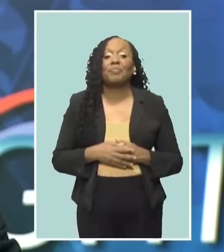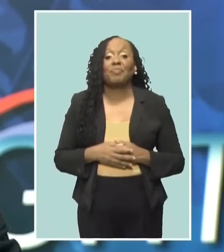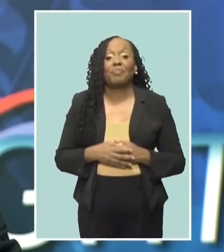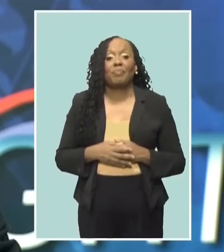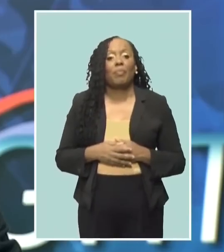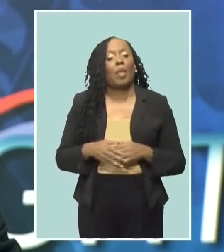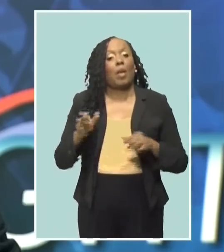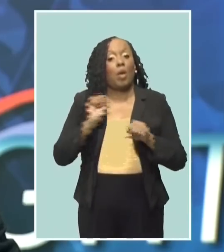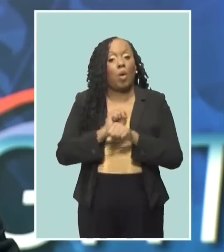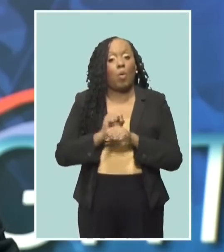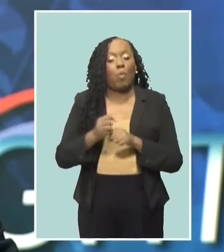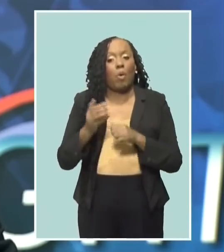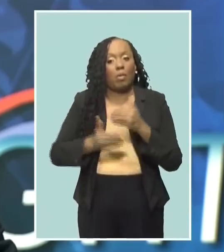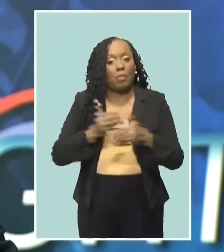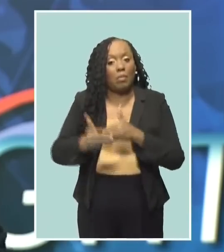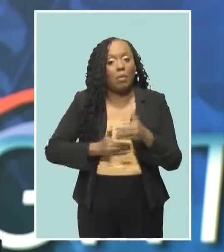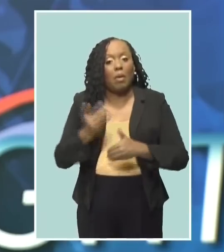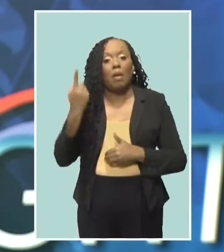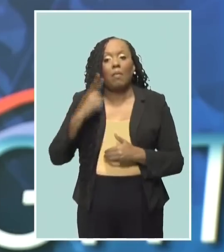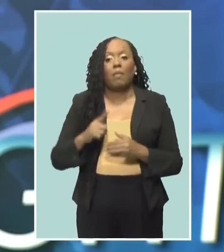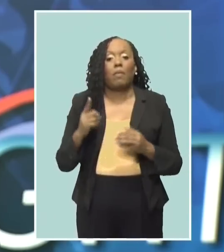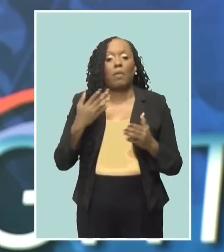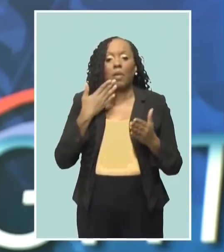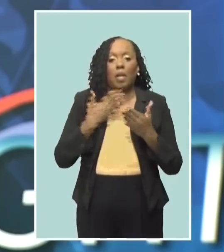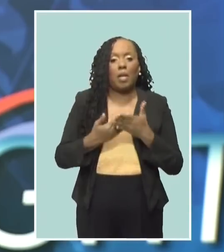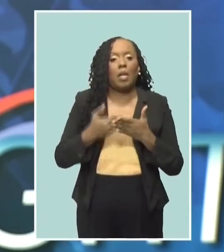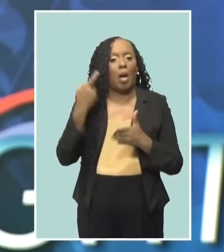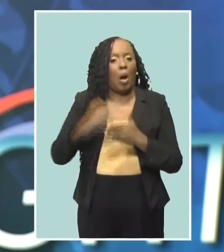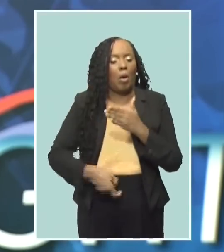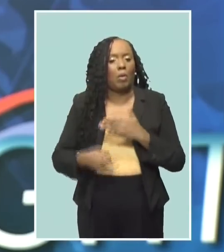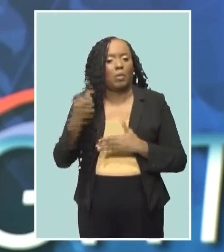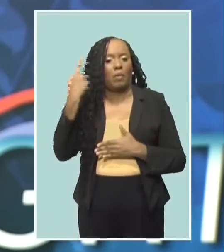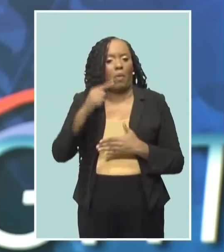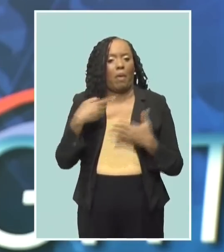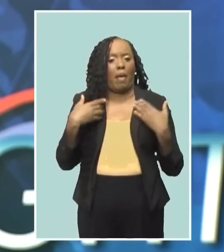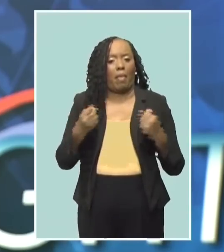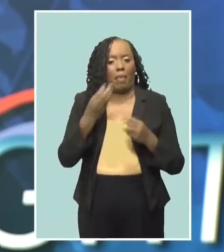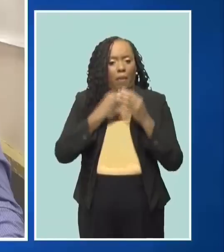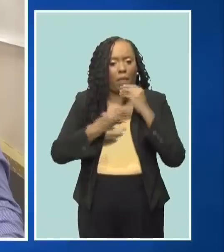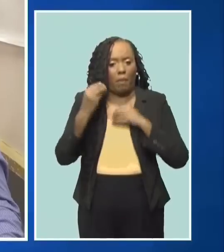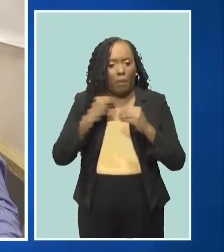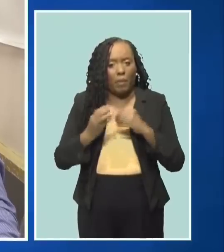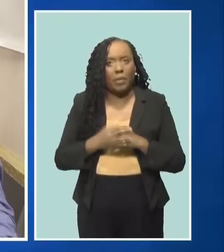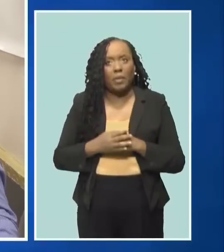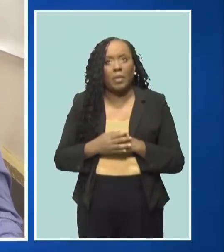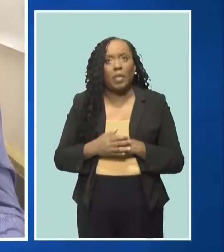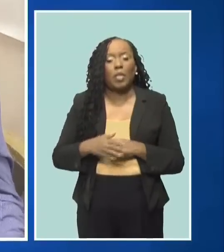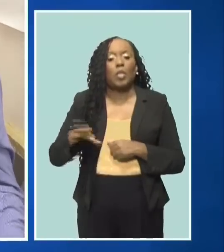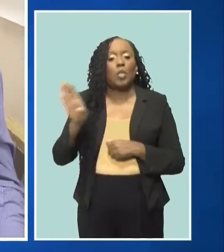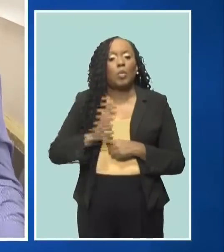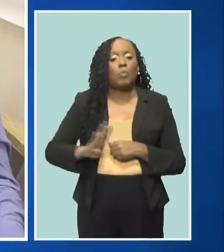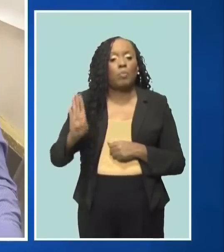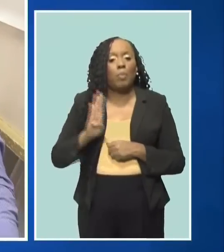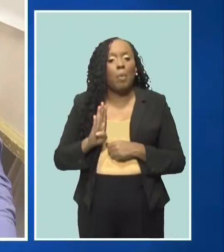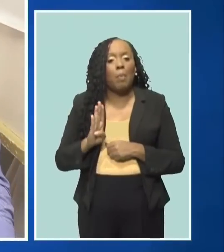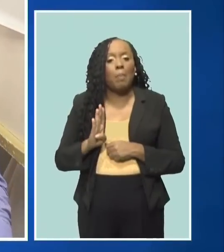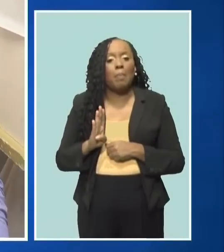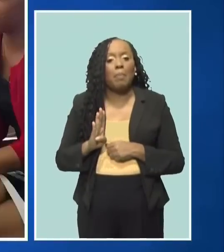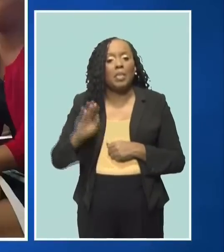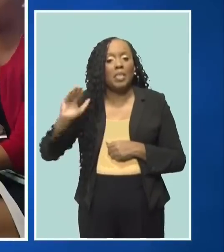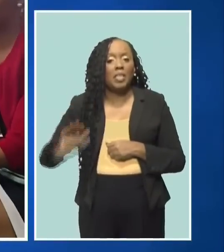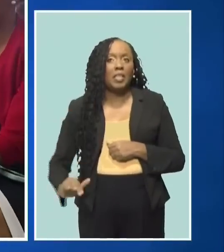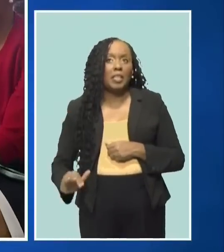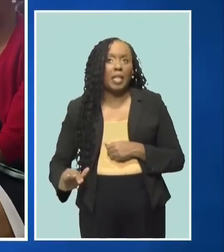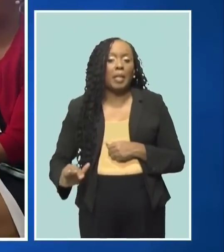to make some healthy foods more affordable for Barbadians. The assurance from co-chair of the Barbados Childhood Obesity Prevention